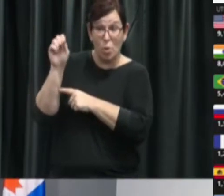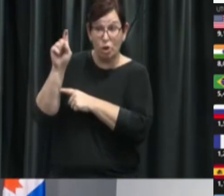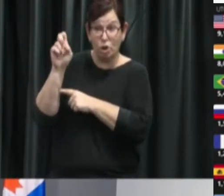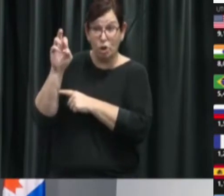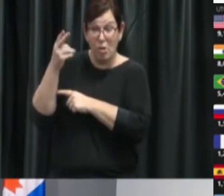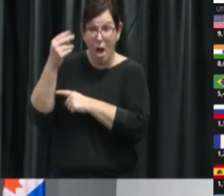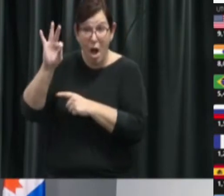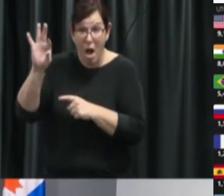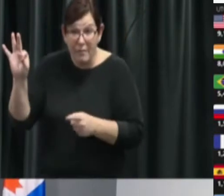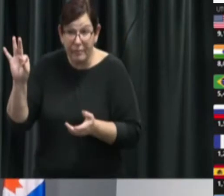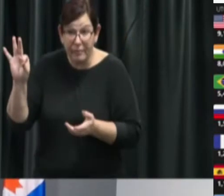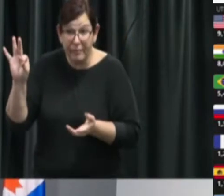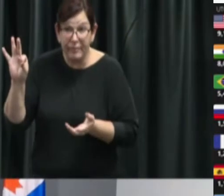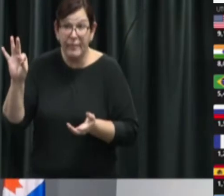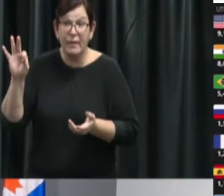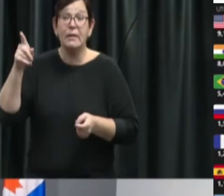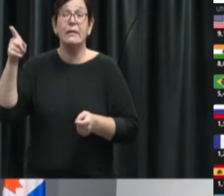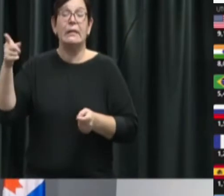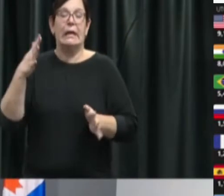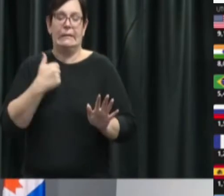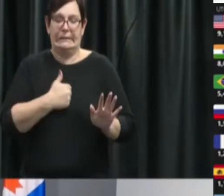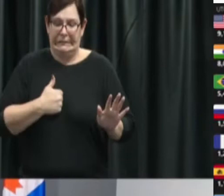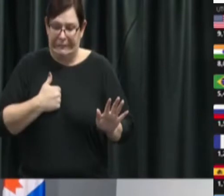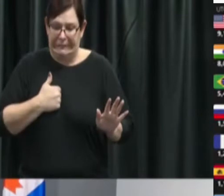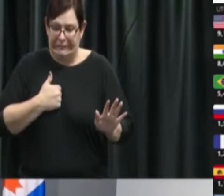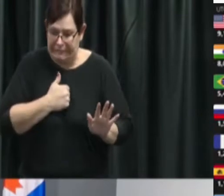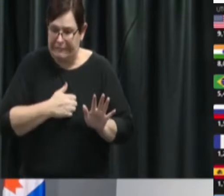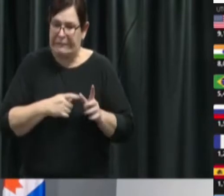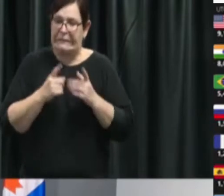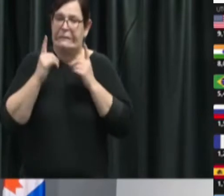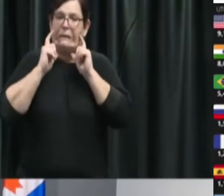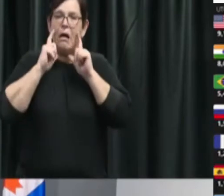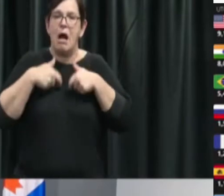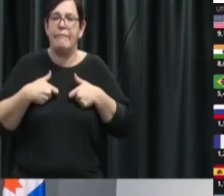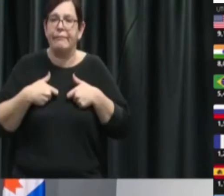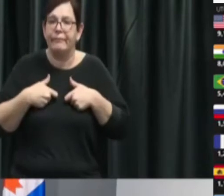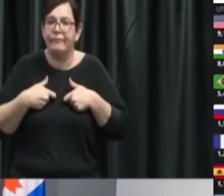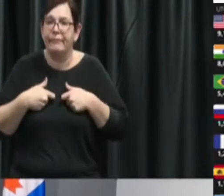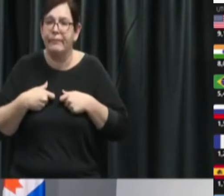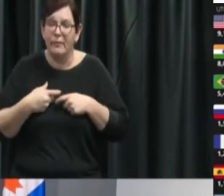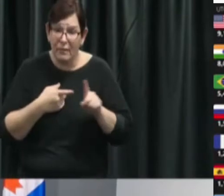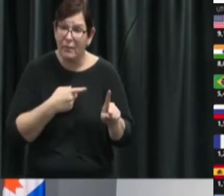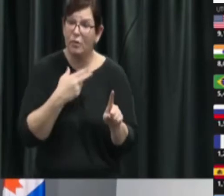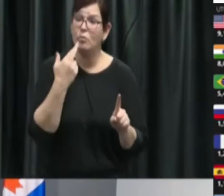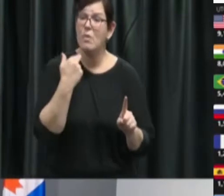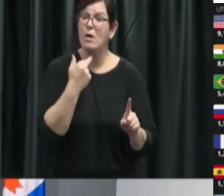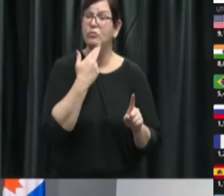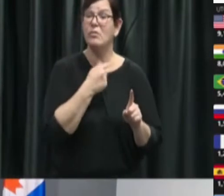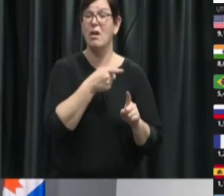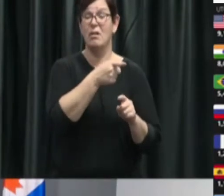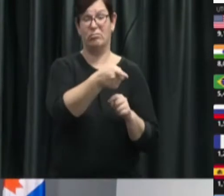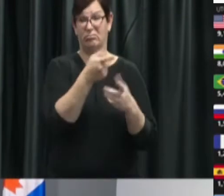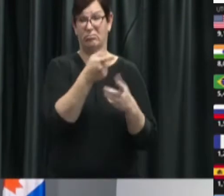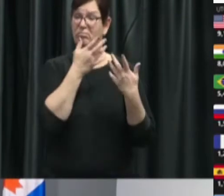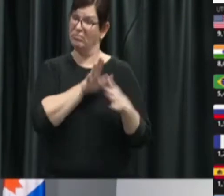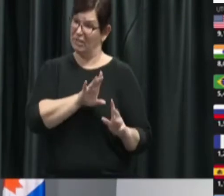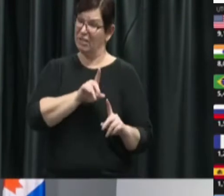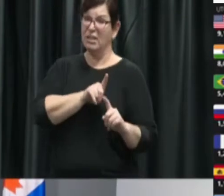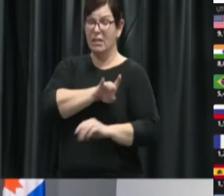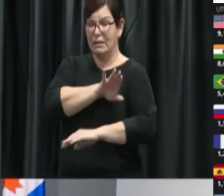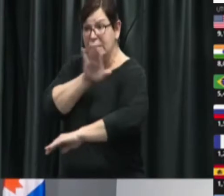there. And in fact, the owner of the restaurant where it happened says he repeatedly asked the MPP and the other guests to put on masks, and they did